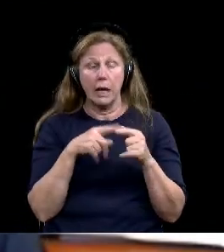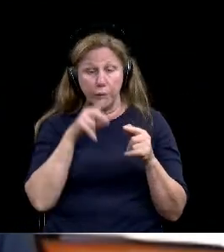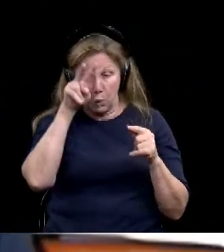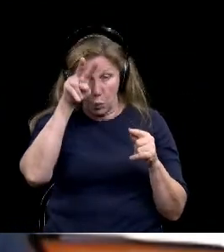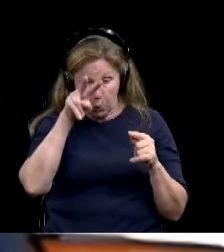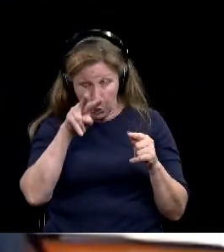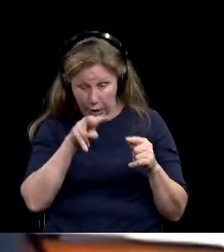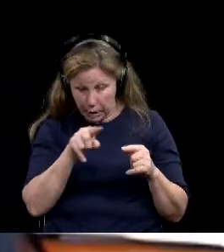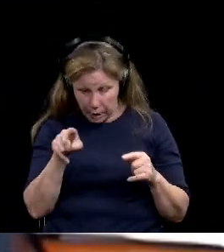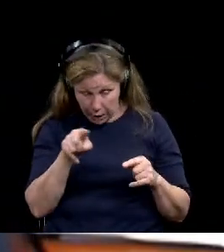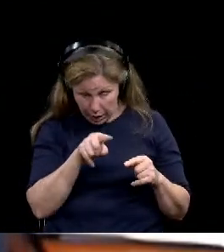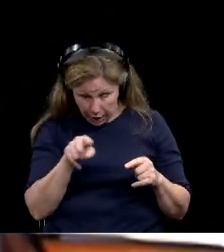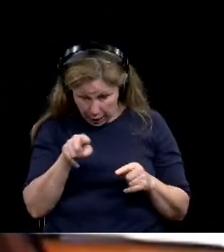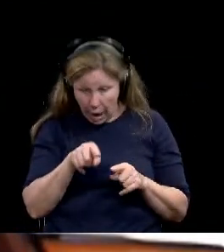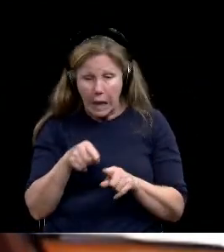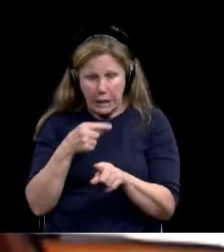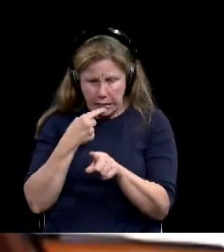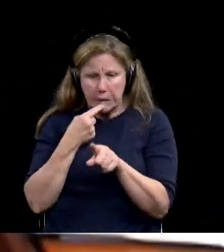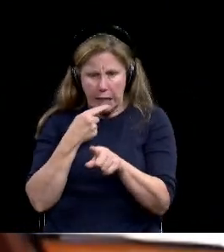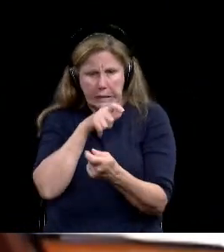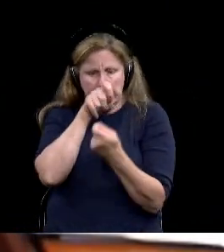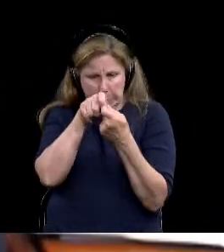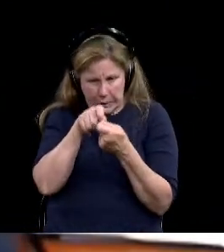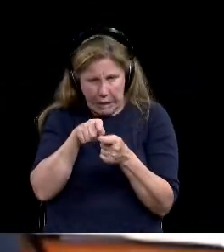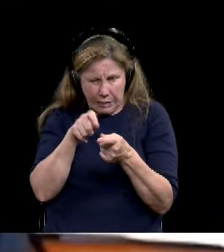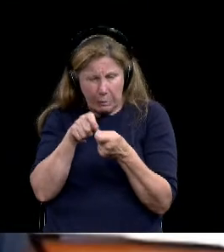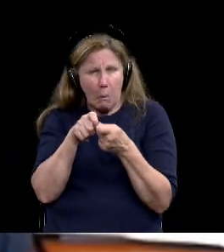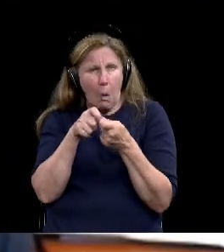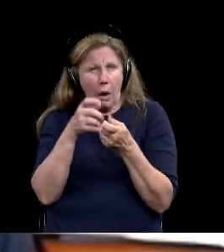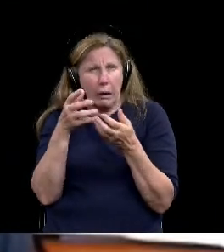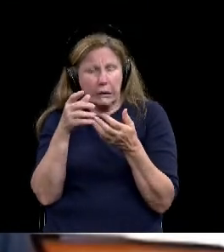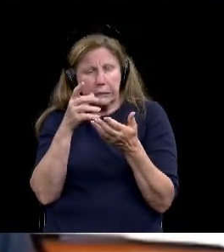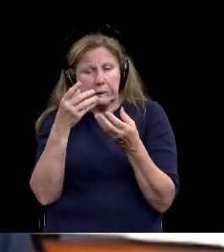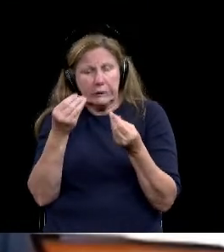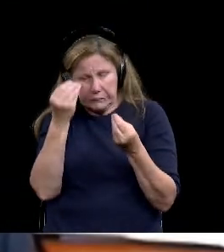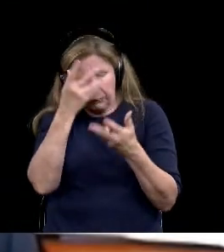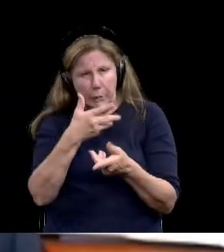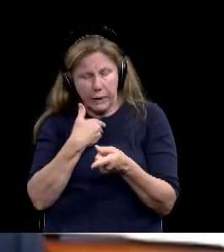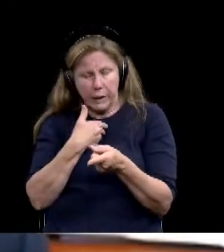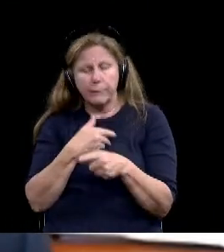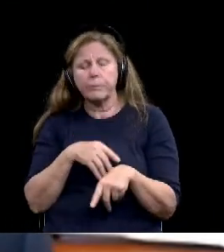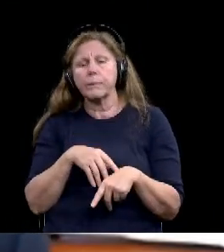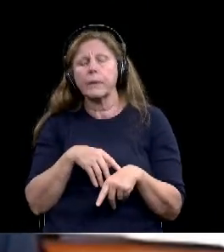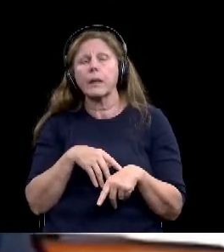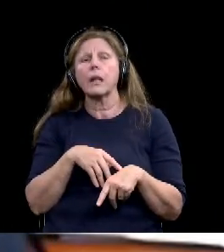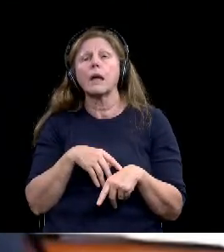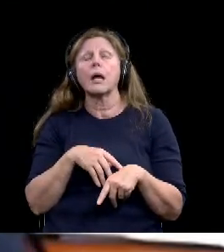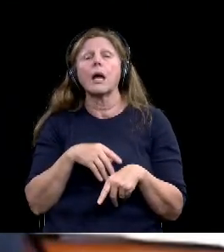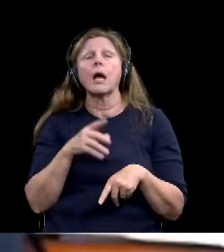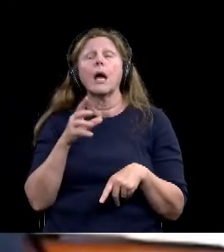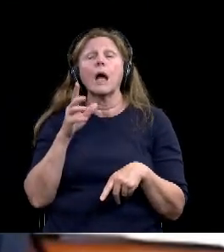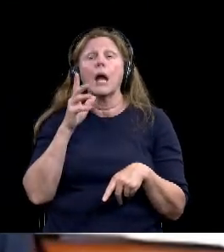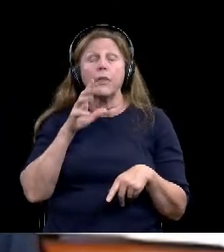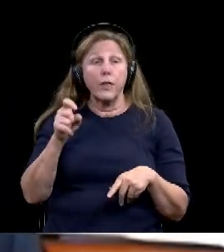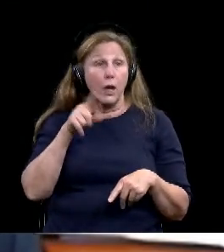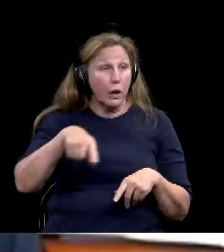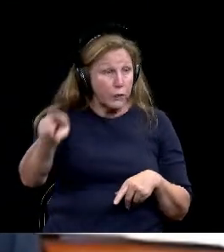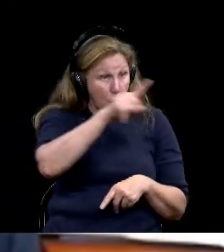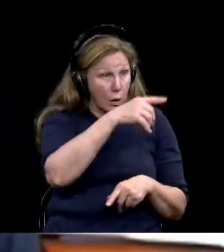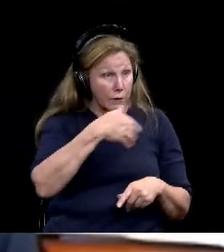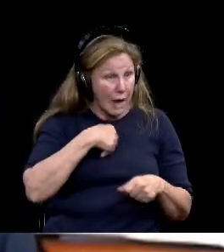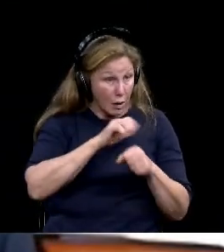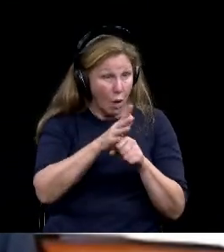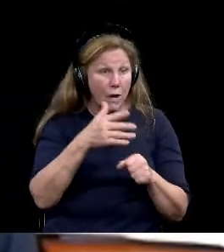in the community, certainly the greater the risk. And as Dr. Griggs pointed out, our incidence is pretty low in our community at the present